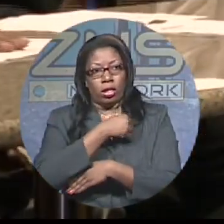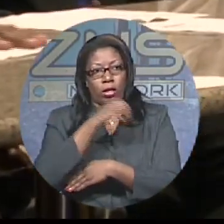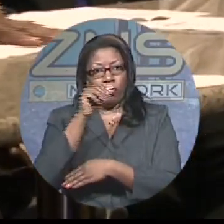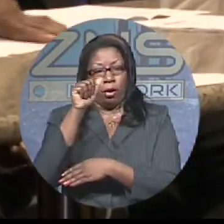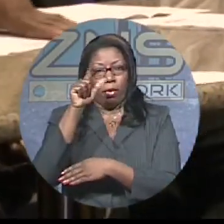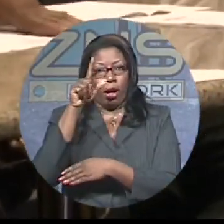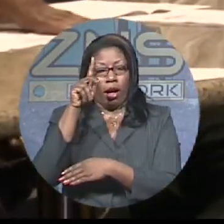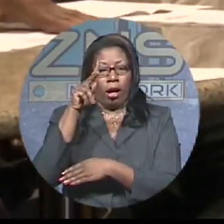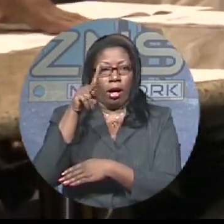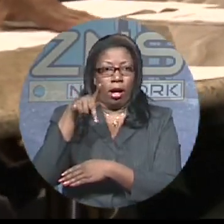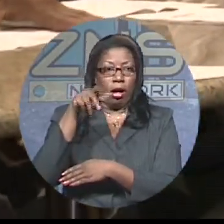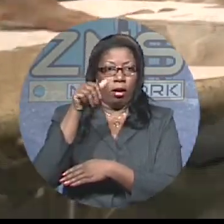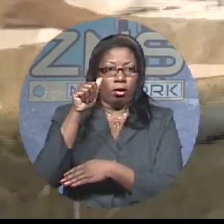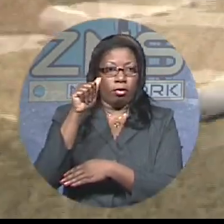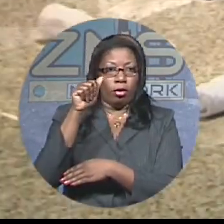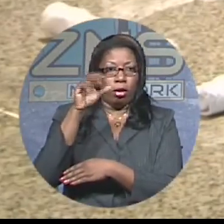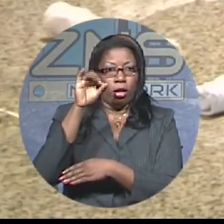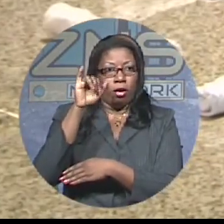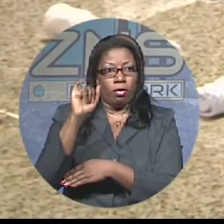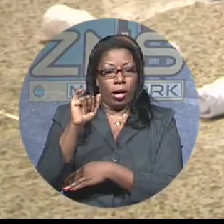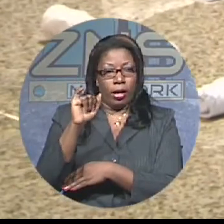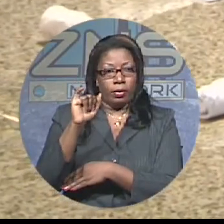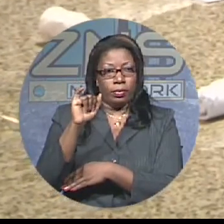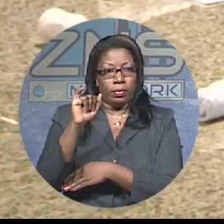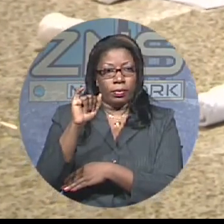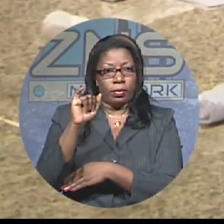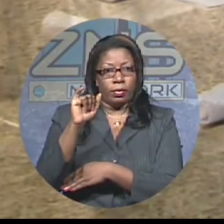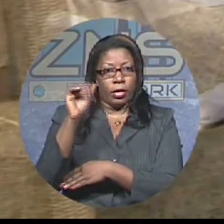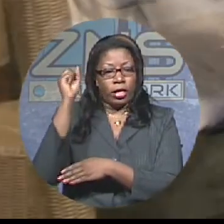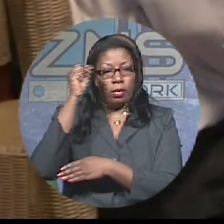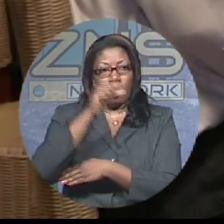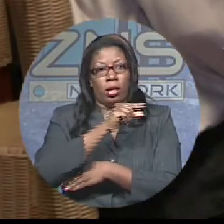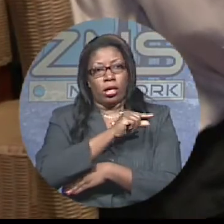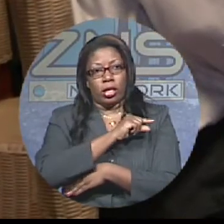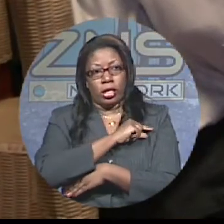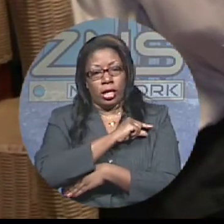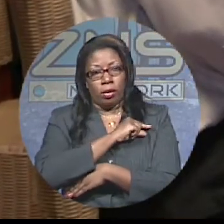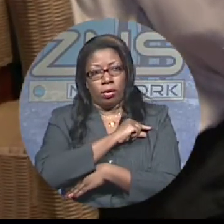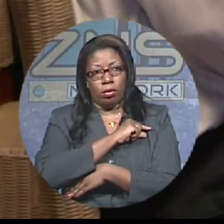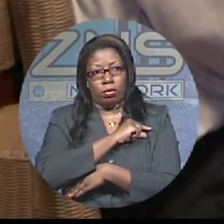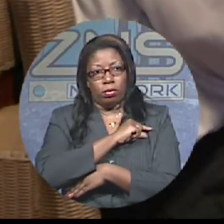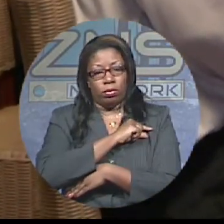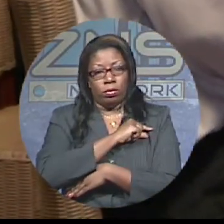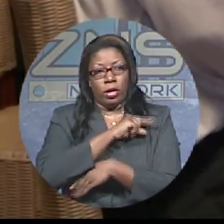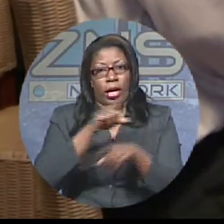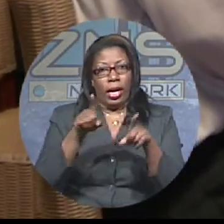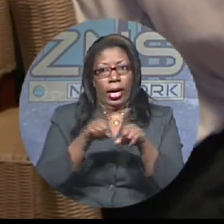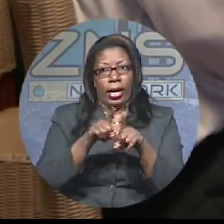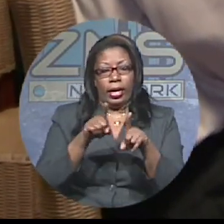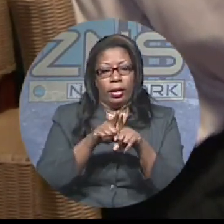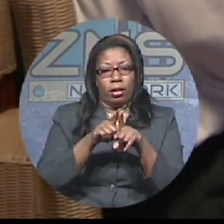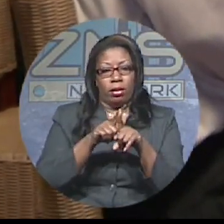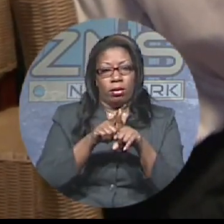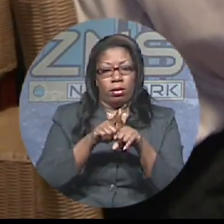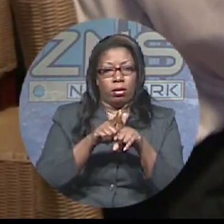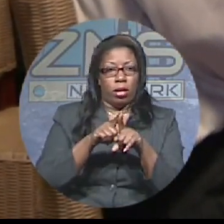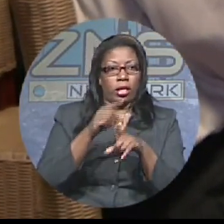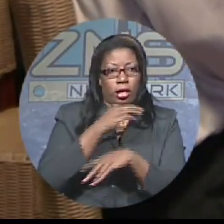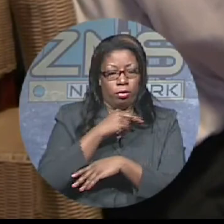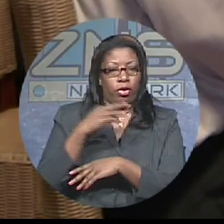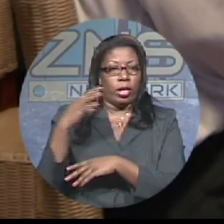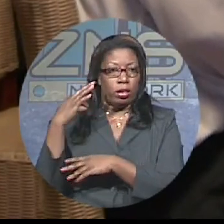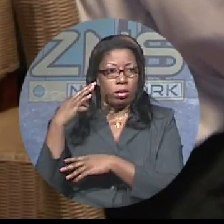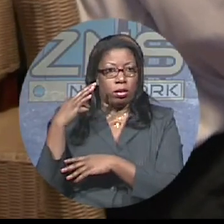elected parliamentarian. And Sonia Williamson from Sigma Gamma Rho Sorority took the position of chaplain. Now, the council